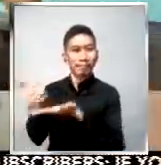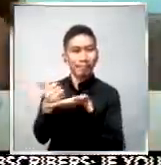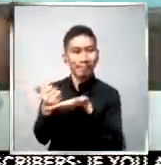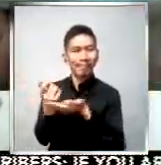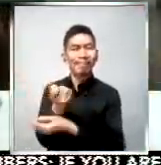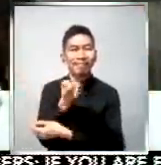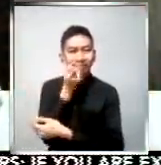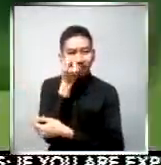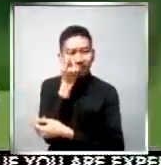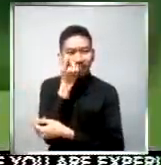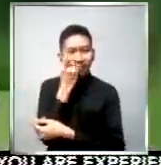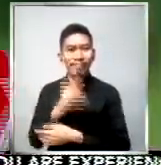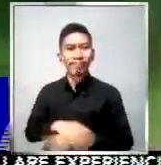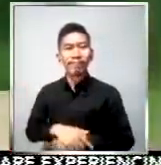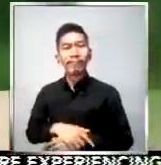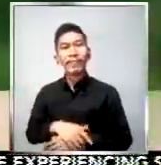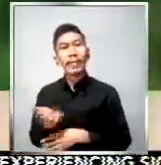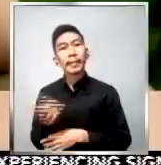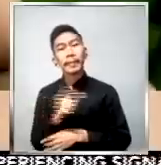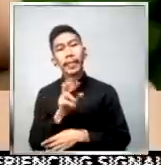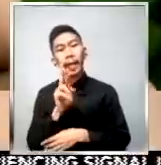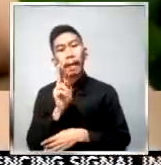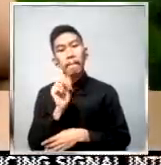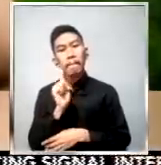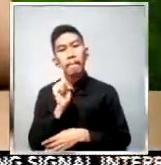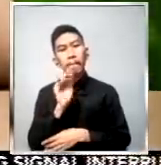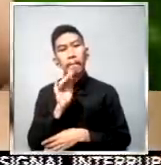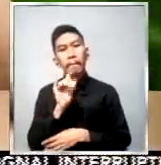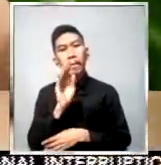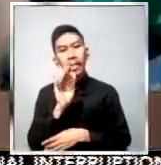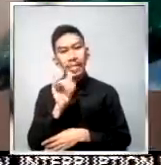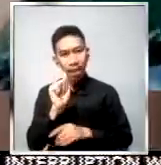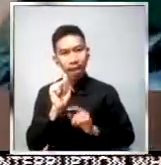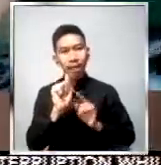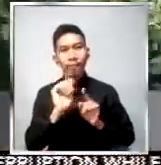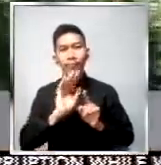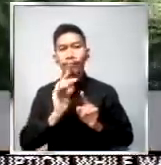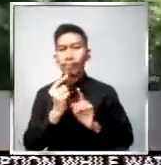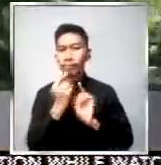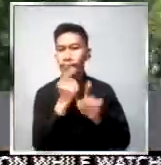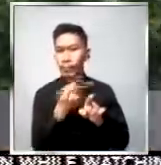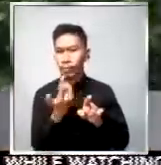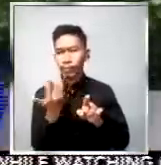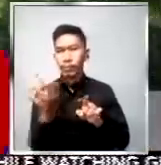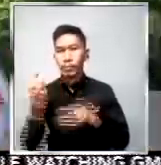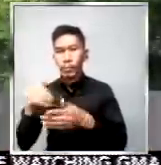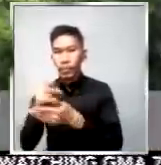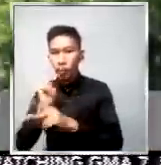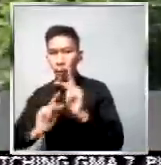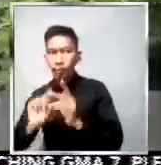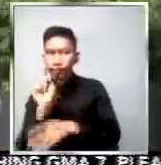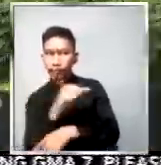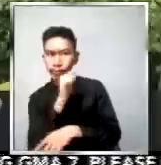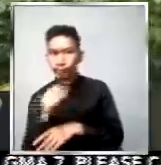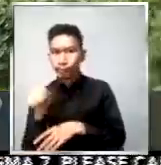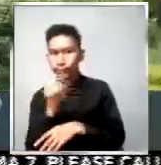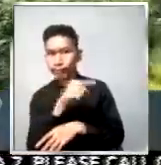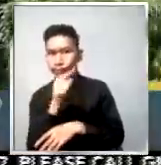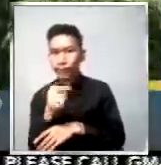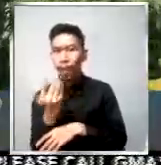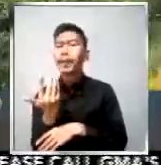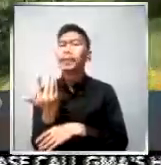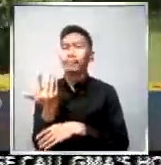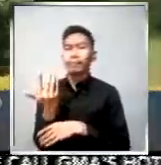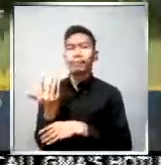Rabia sa mga namumukol ng kontrobersiya sa kanyang pagkapanalo, handa siyang harapin ang mga ito. As of the